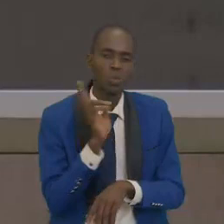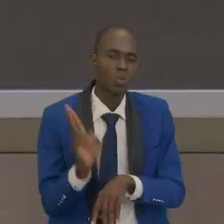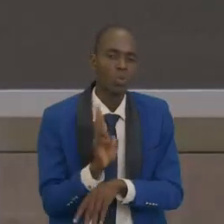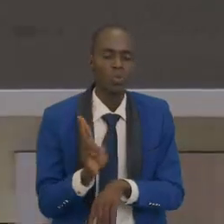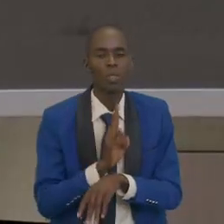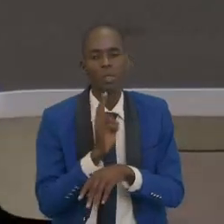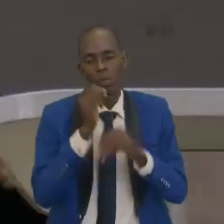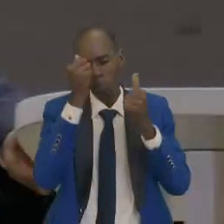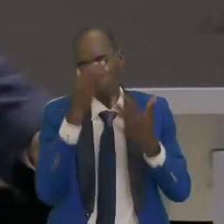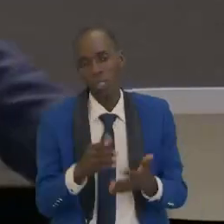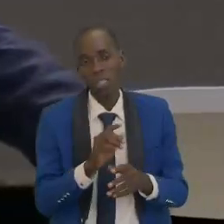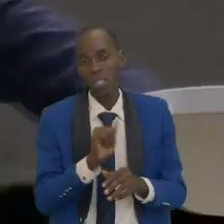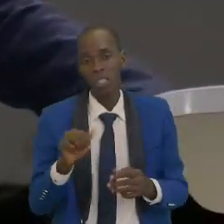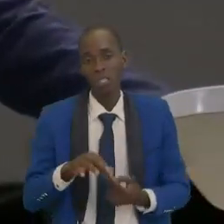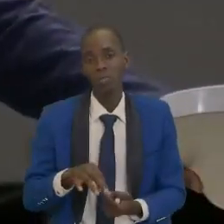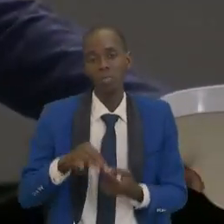foreign